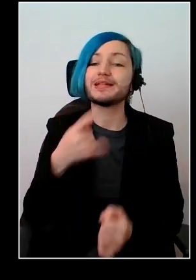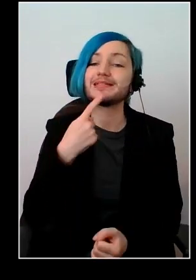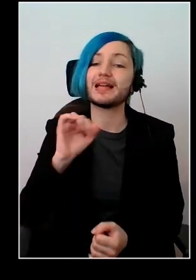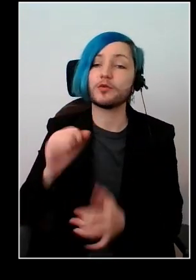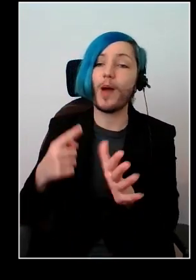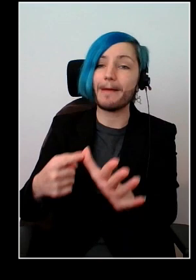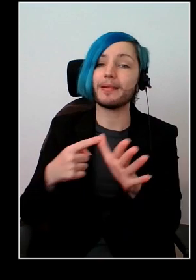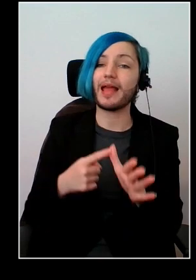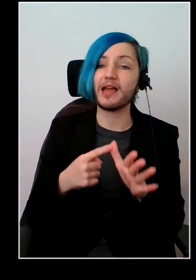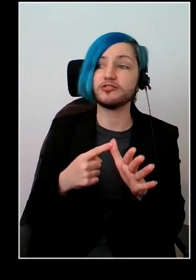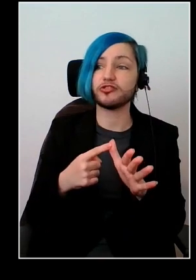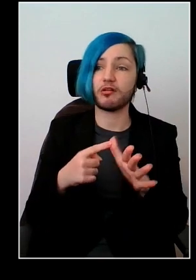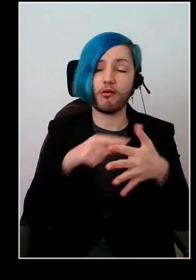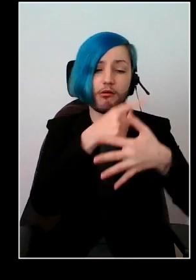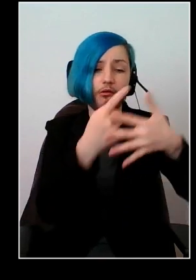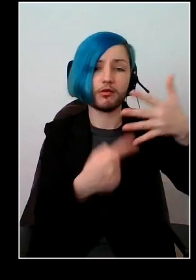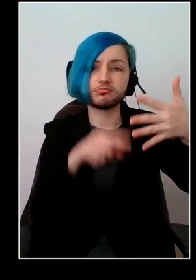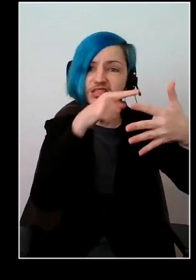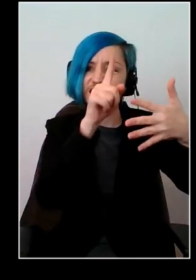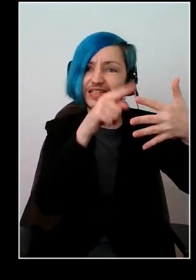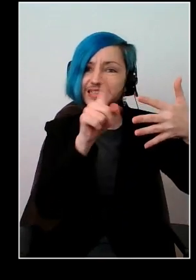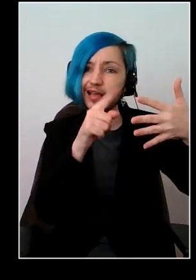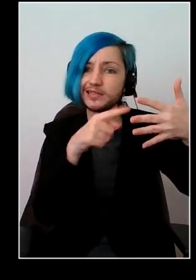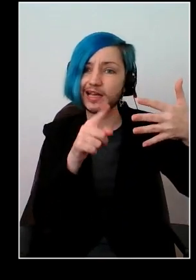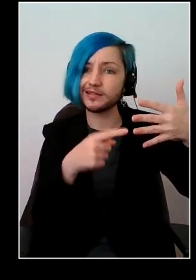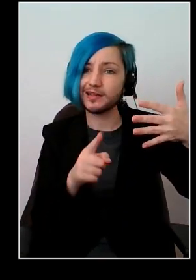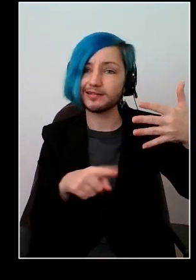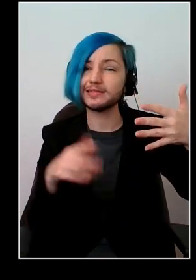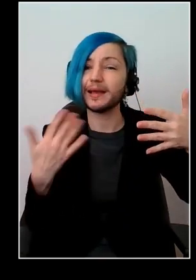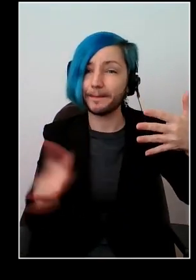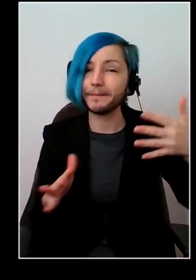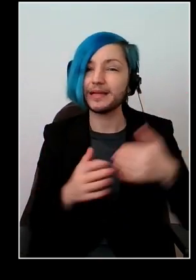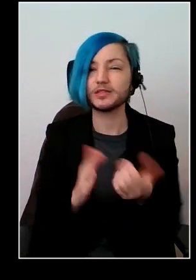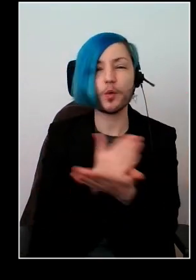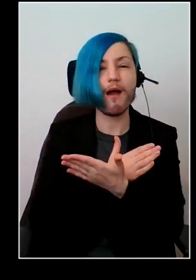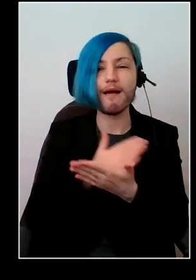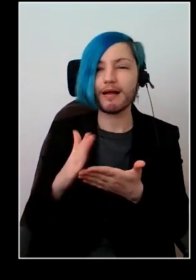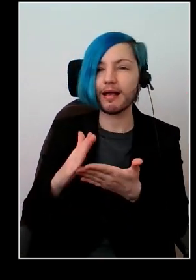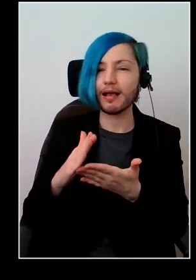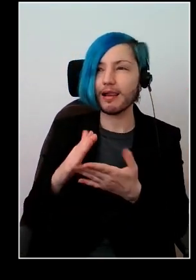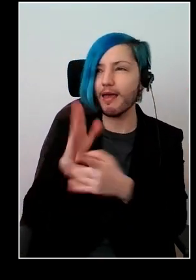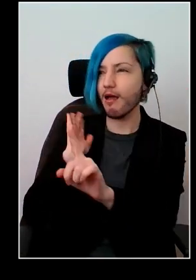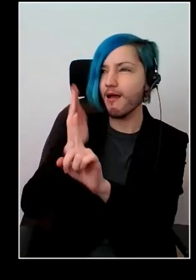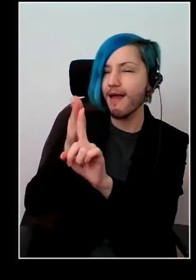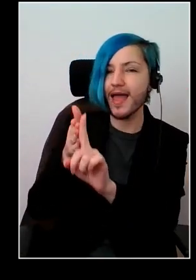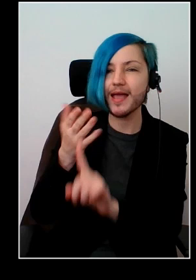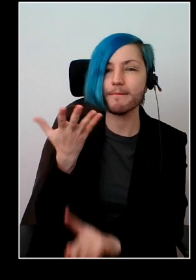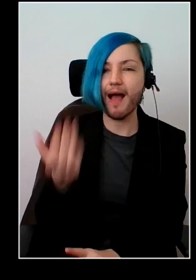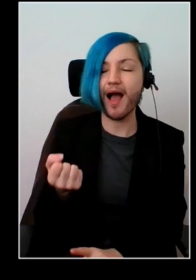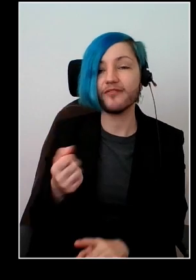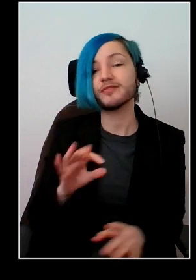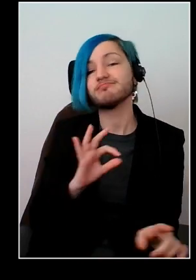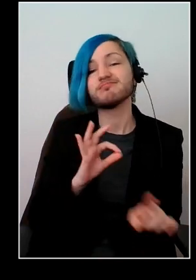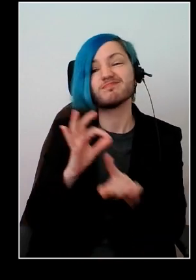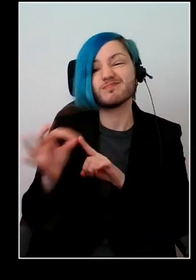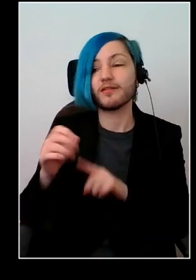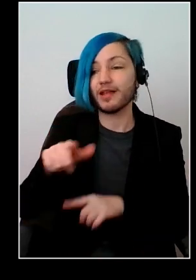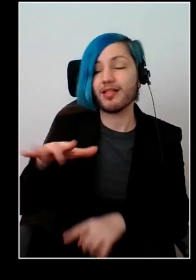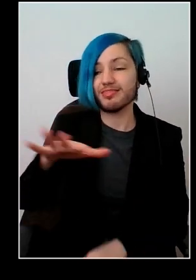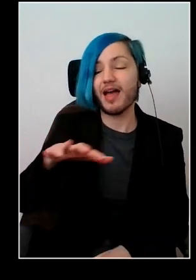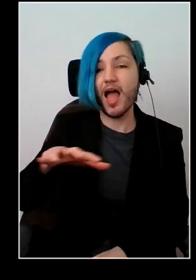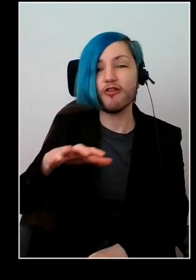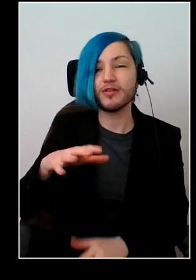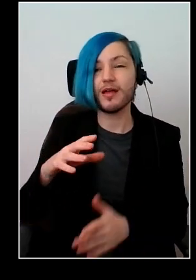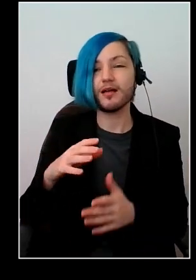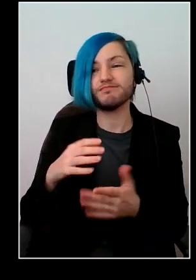the elements they were looking for, and you have a clear career mindset to drive towards, especially in a traditionally male-dominated environment.